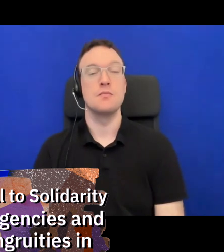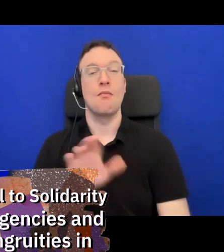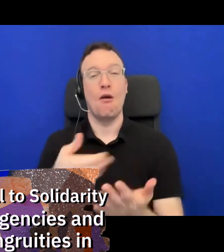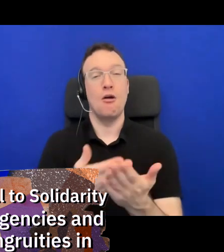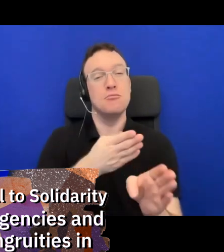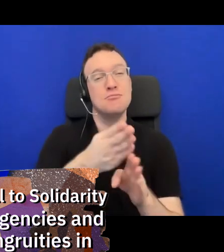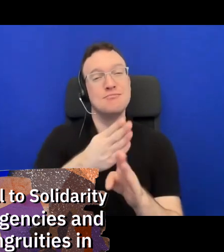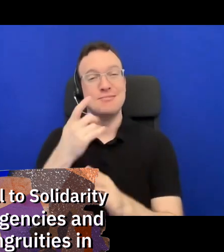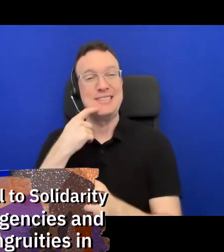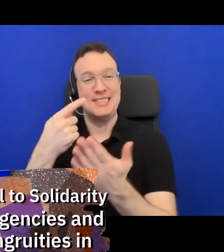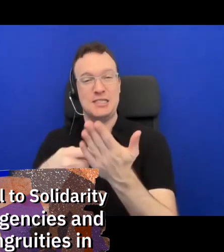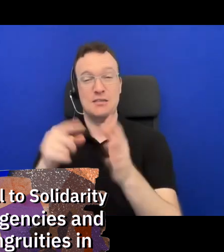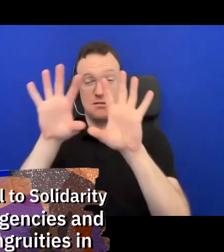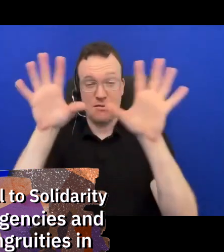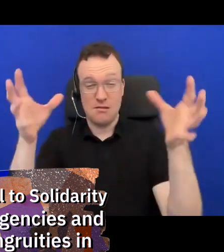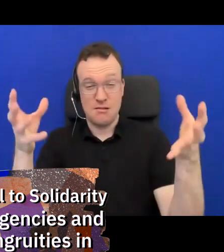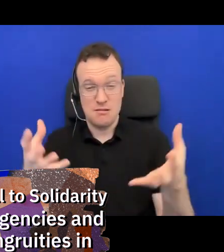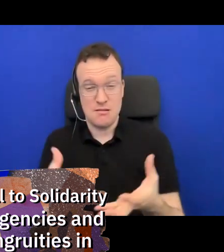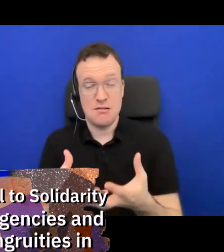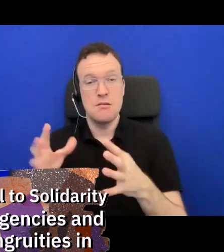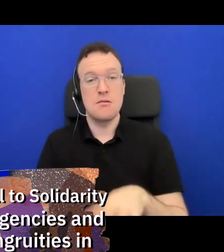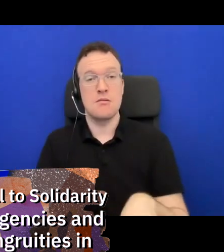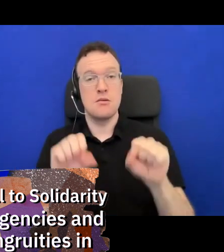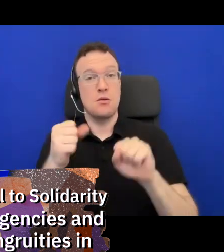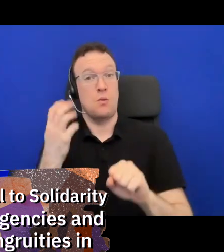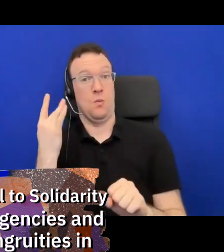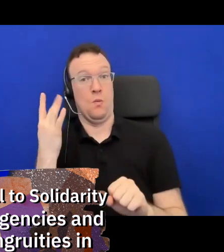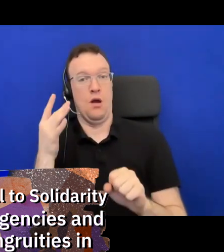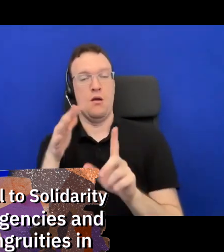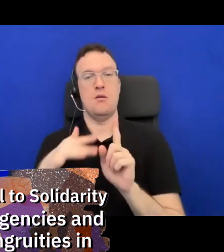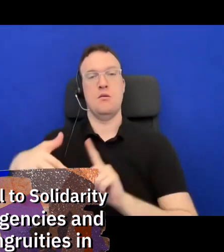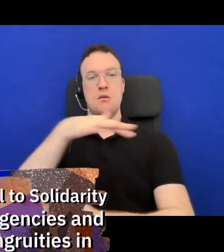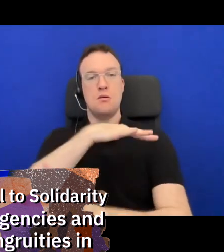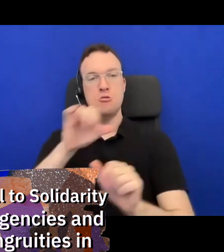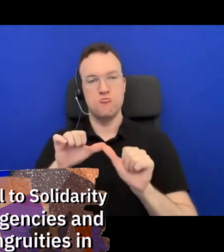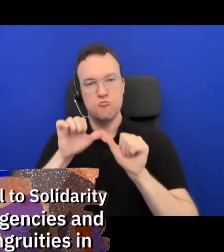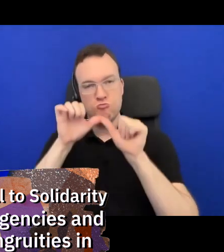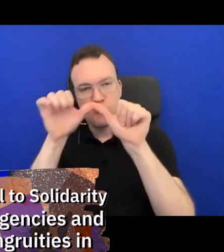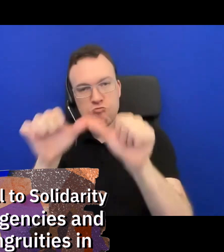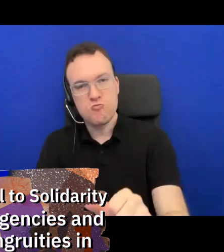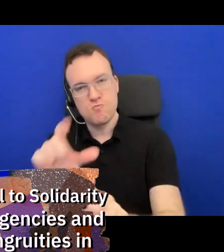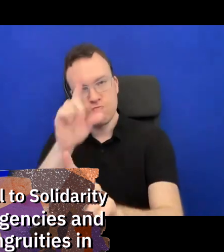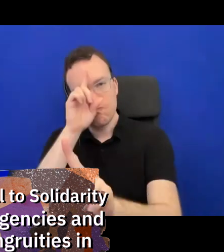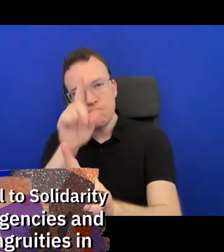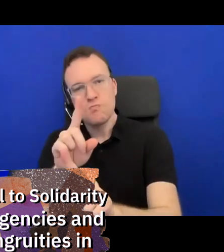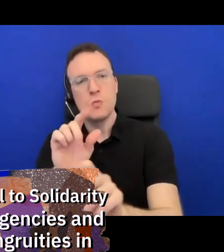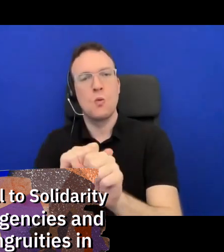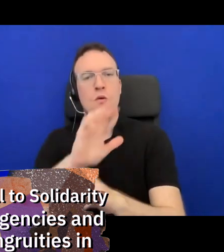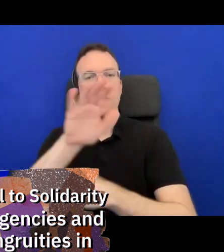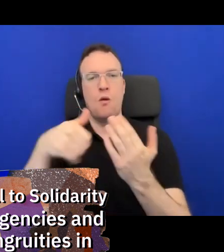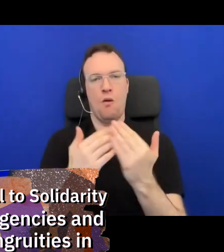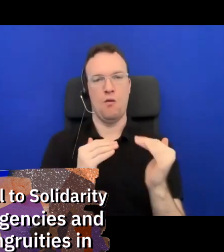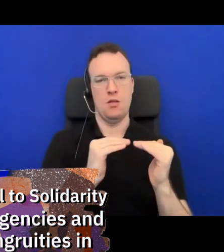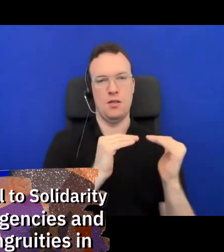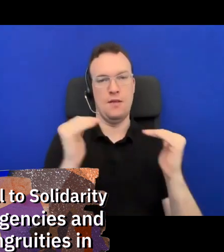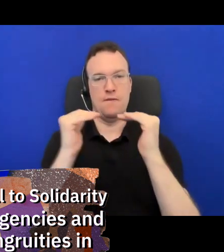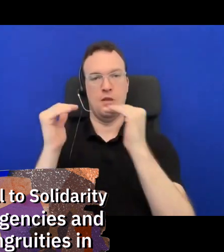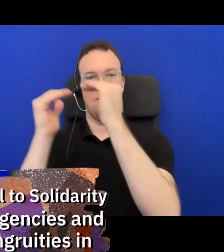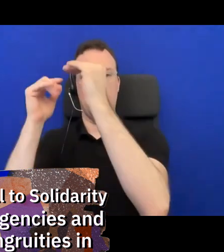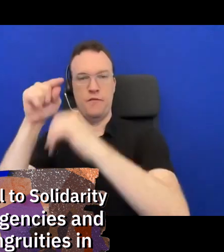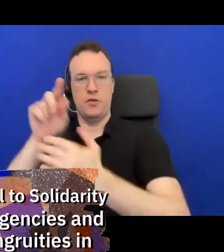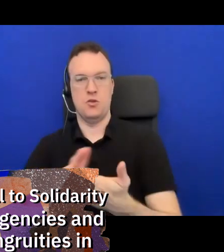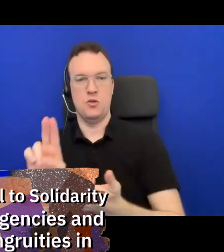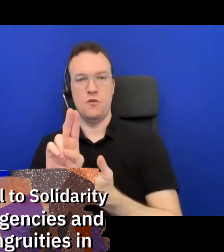as well as others, are undertaken in the context of the ongoing work of all levels of the institution,